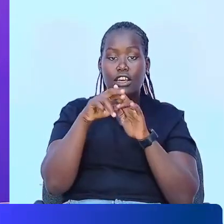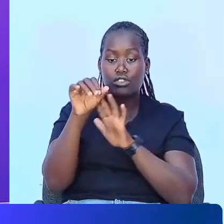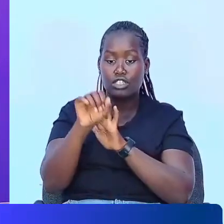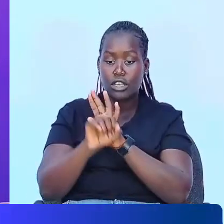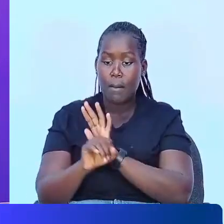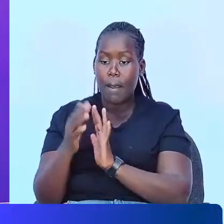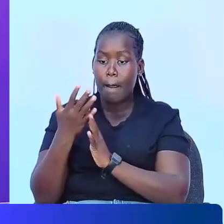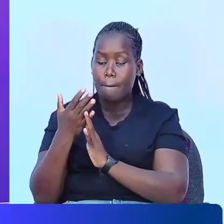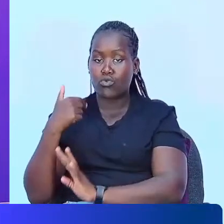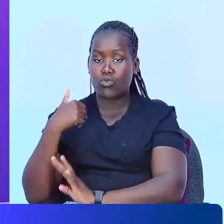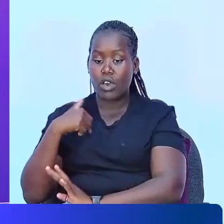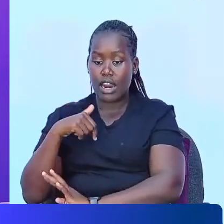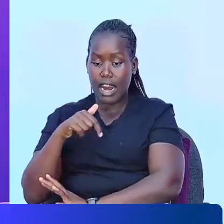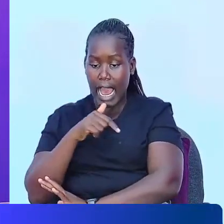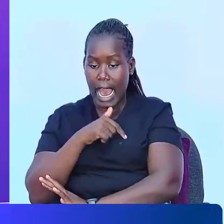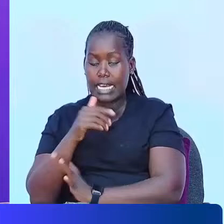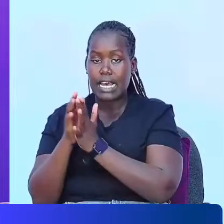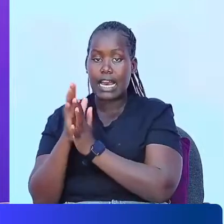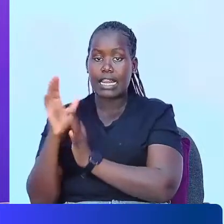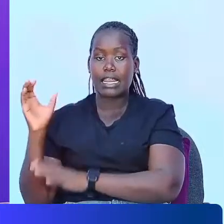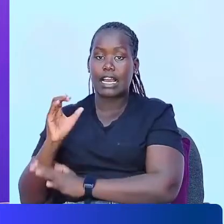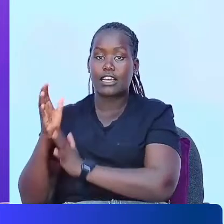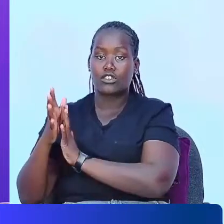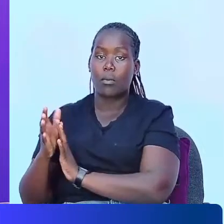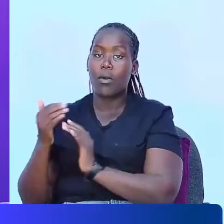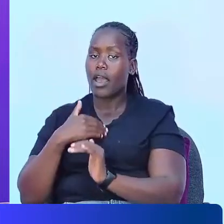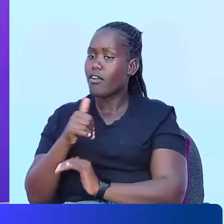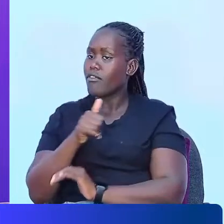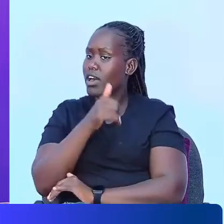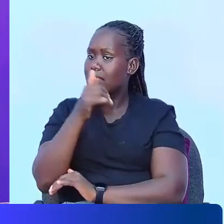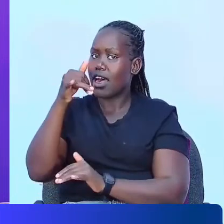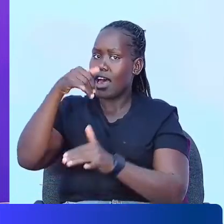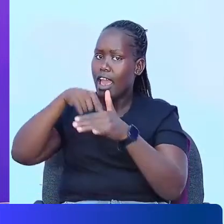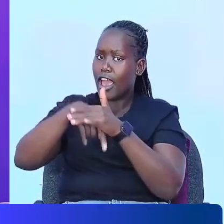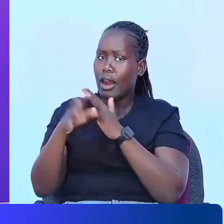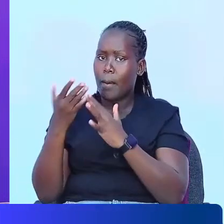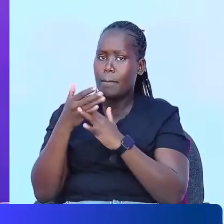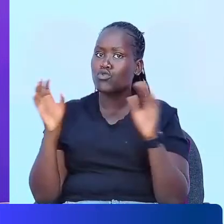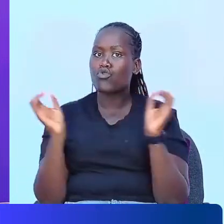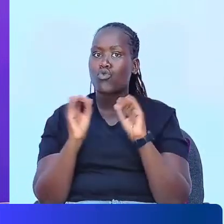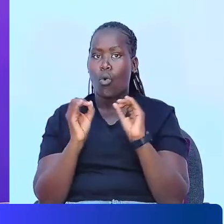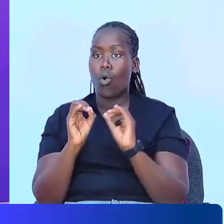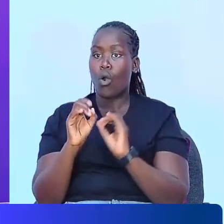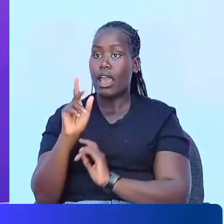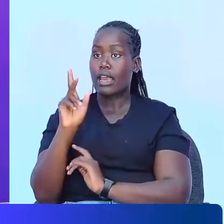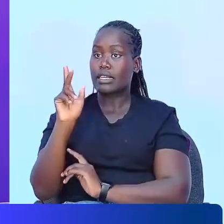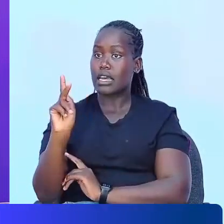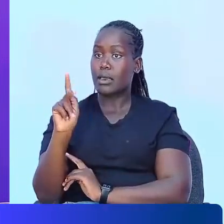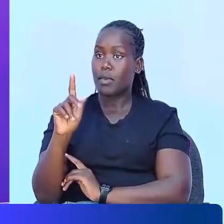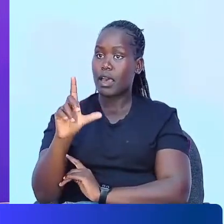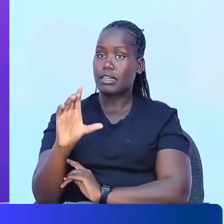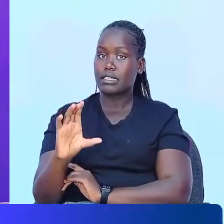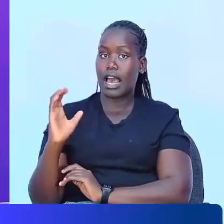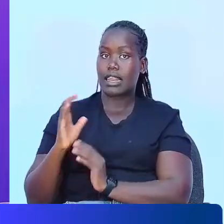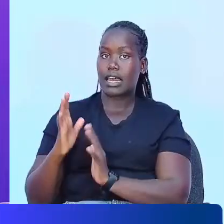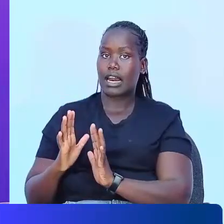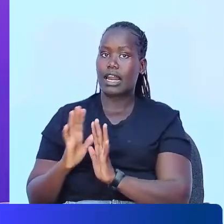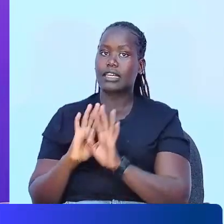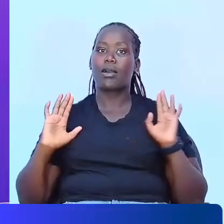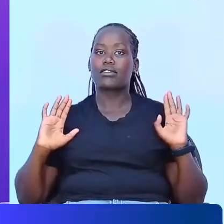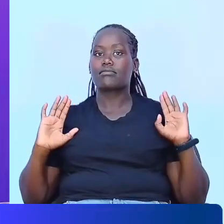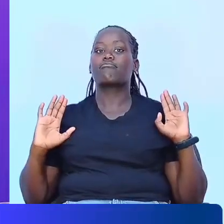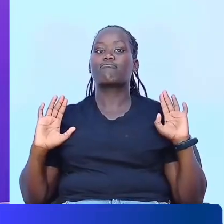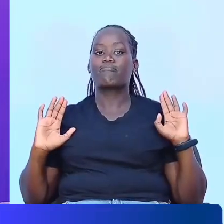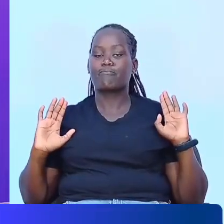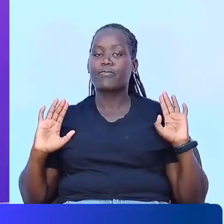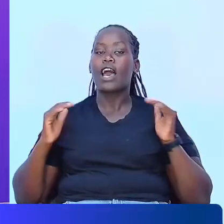us and the customer. We don't have any in between. Is Kenya Power and the client. That's where the contract is. We do not